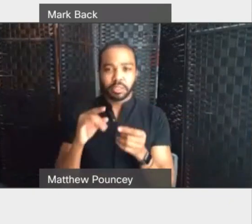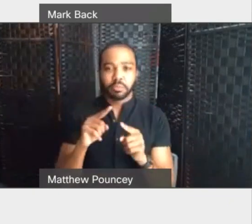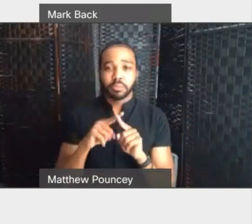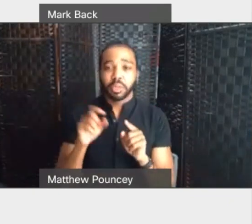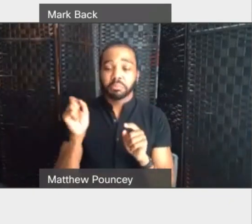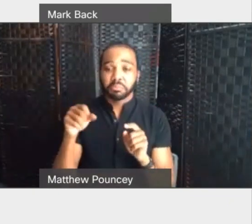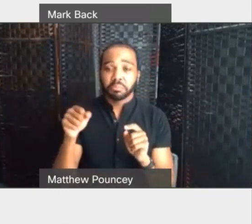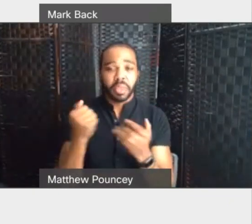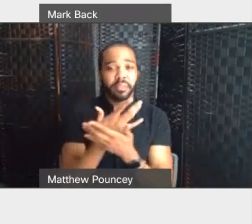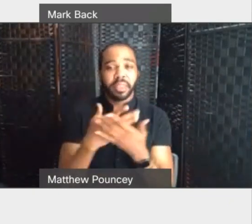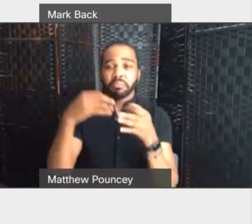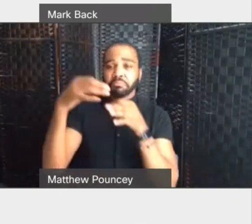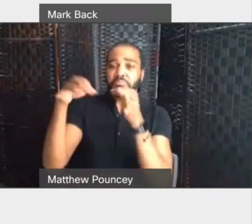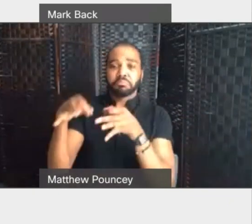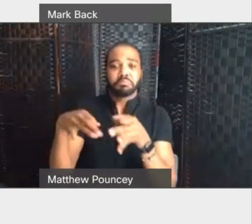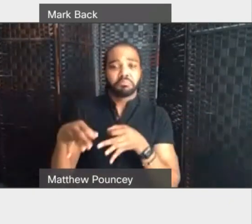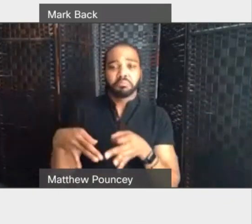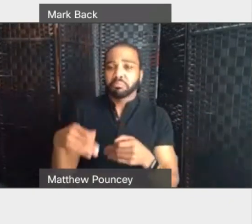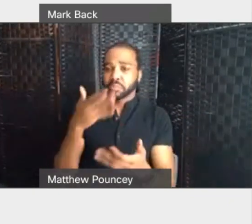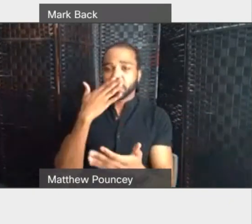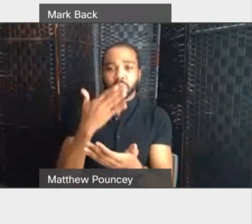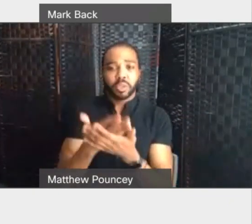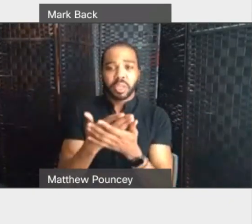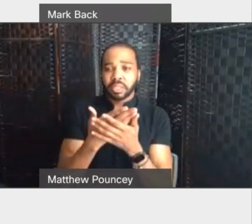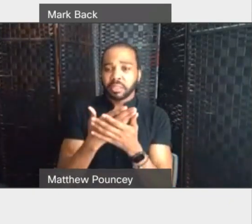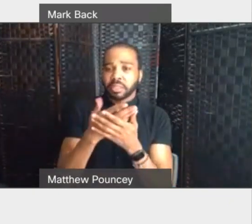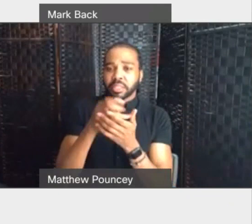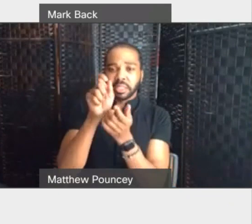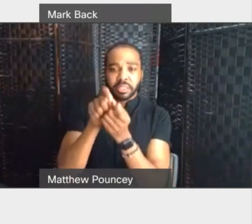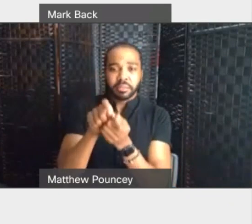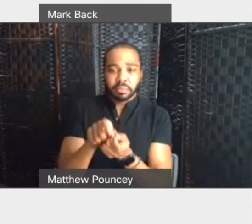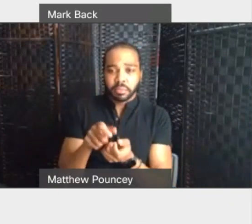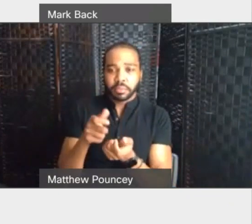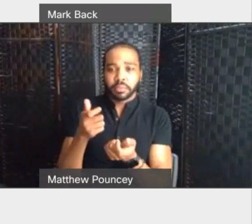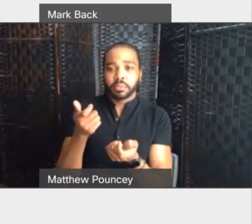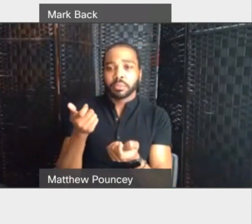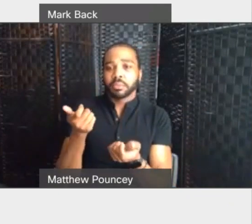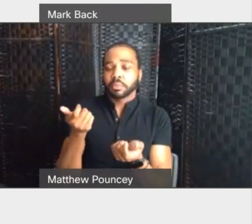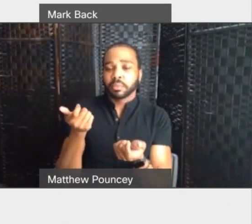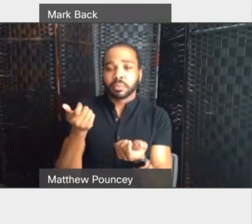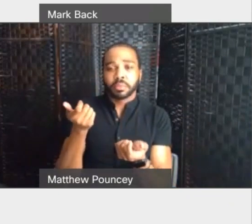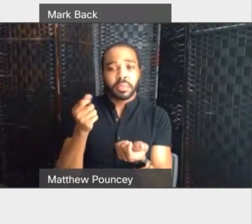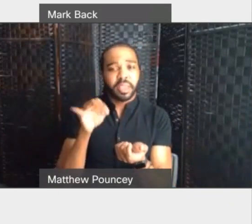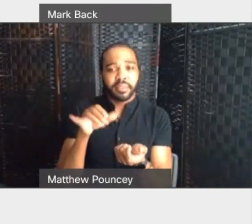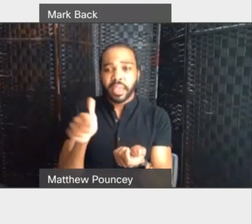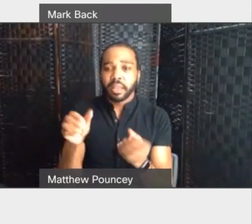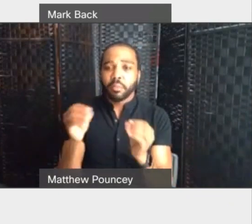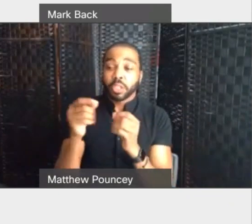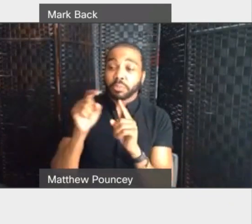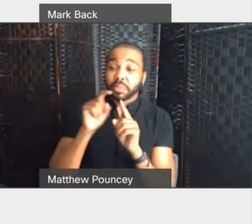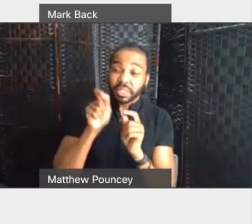outlined in pretty good detail in the quarantine guidance. And if there's any more specific questions,